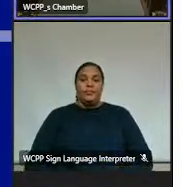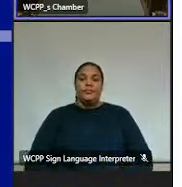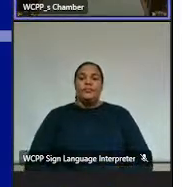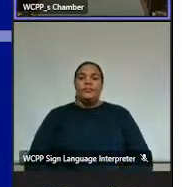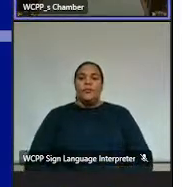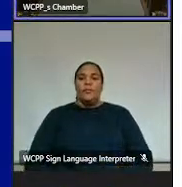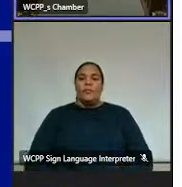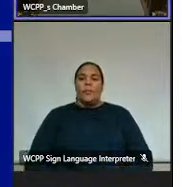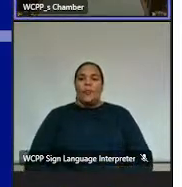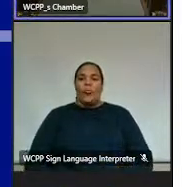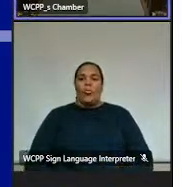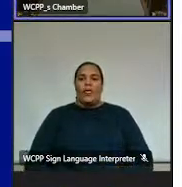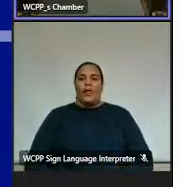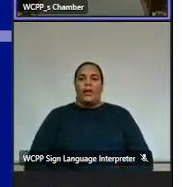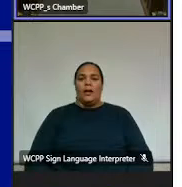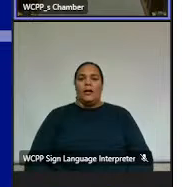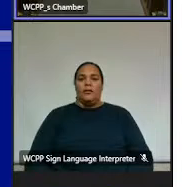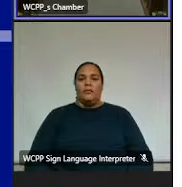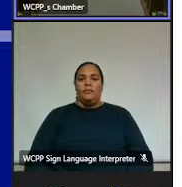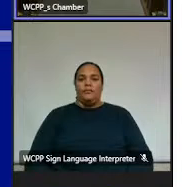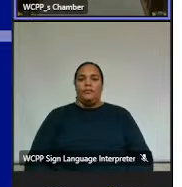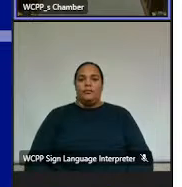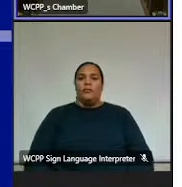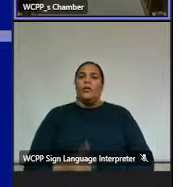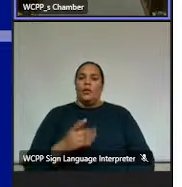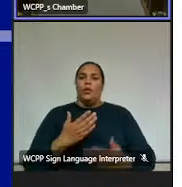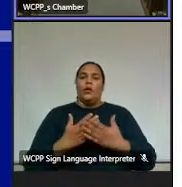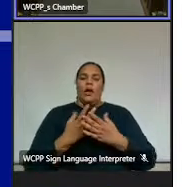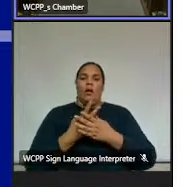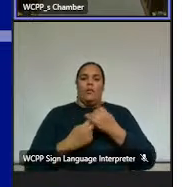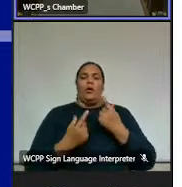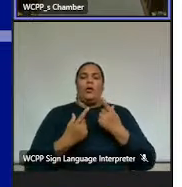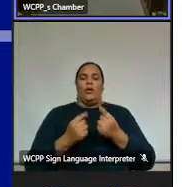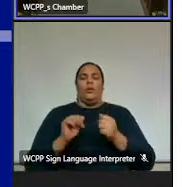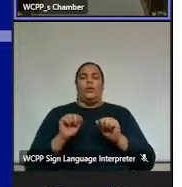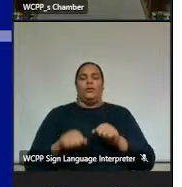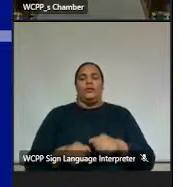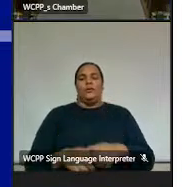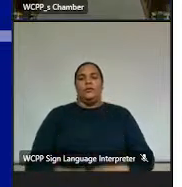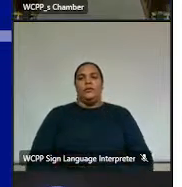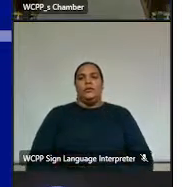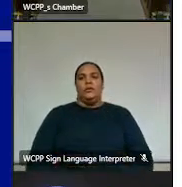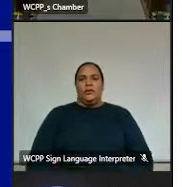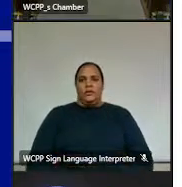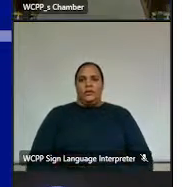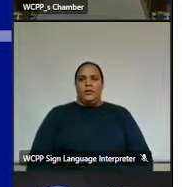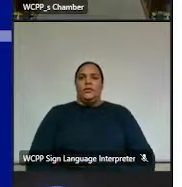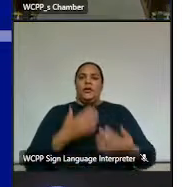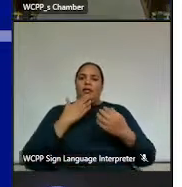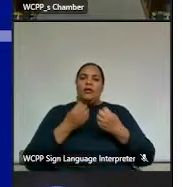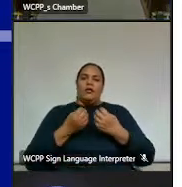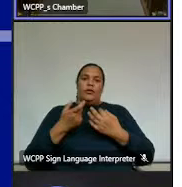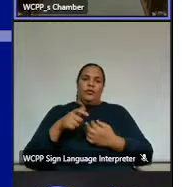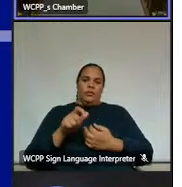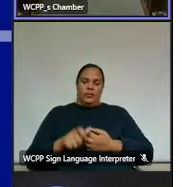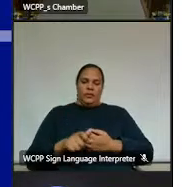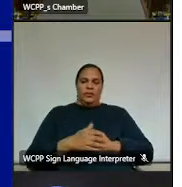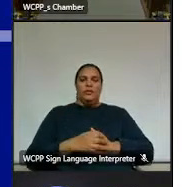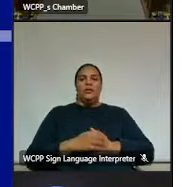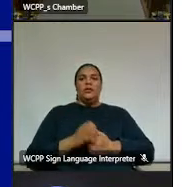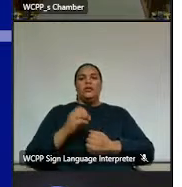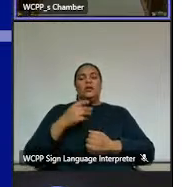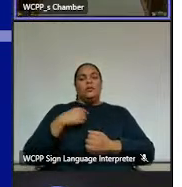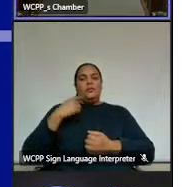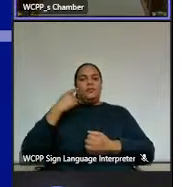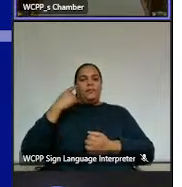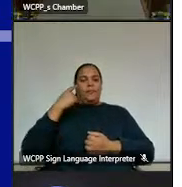Mr. Erasmus, you may do both if you wish. Thank you. Thank you very much, Chair. I think